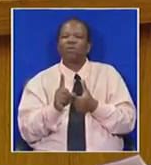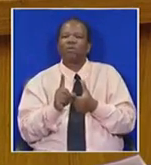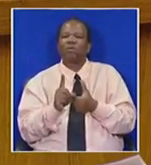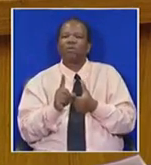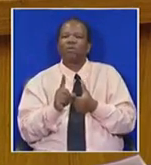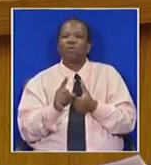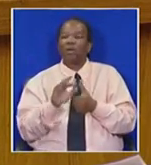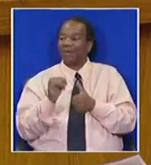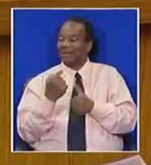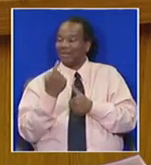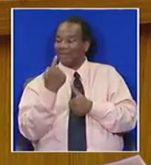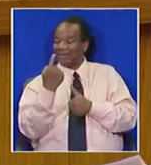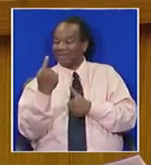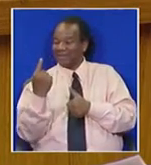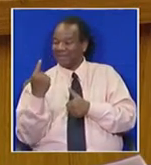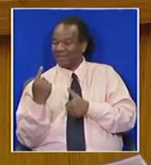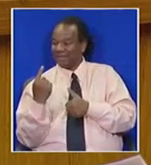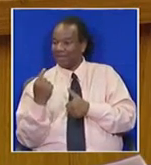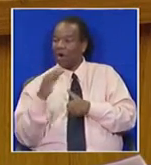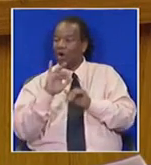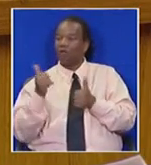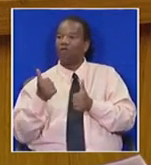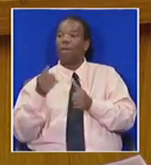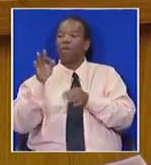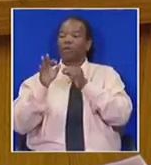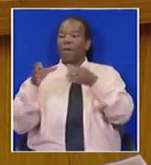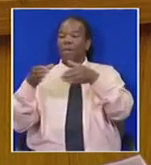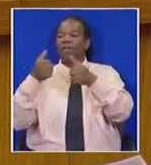meet each one of the leaders of the opposition.